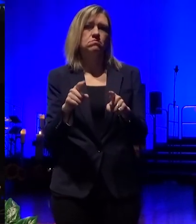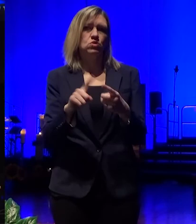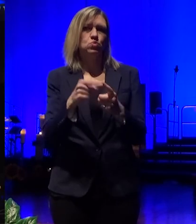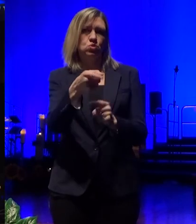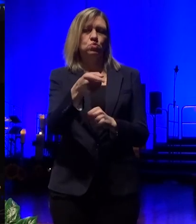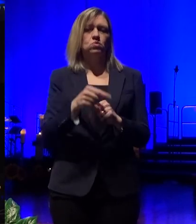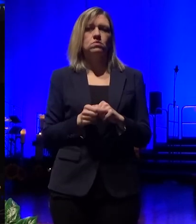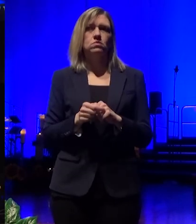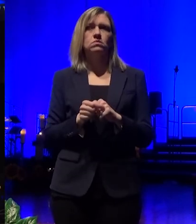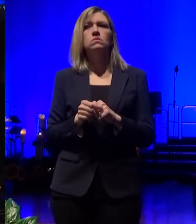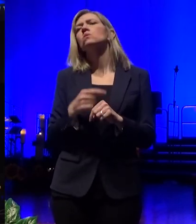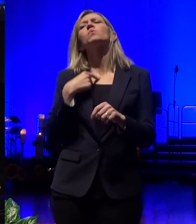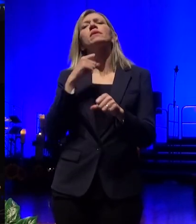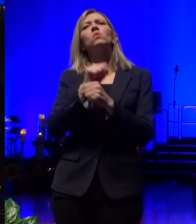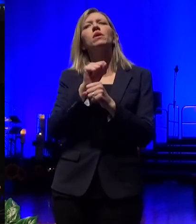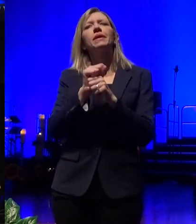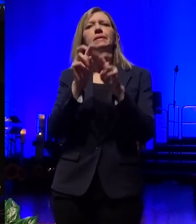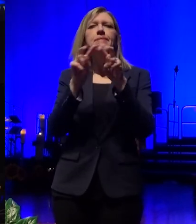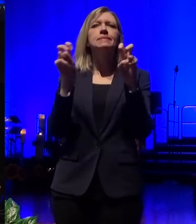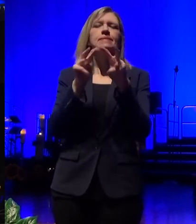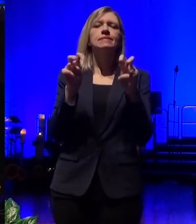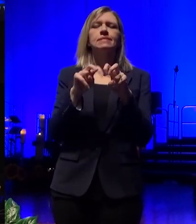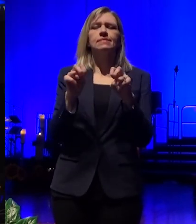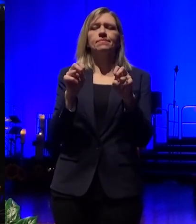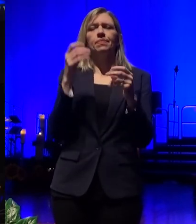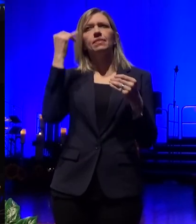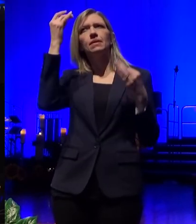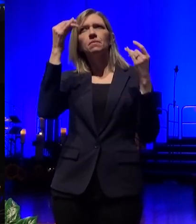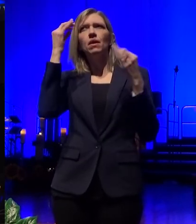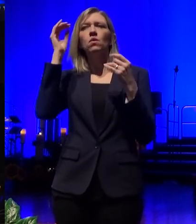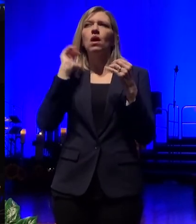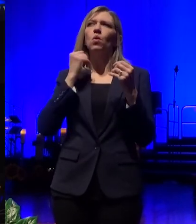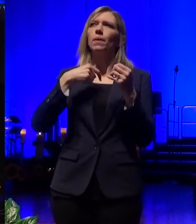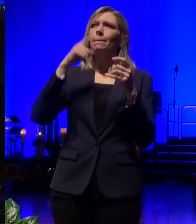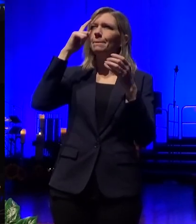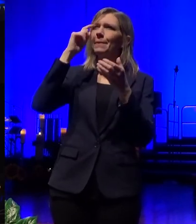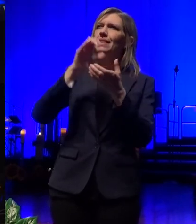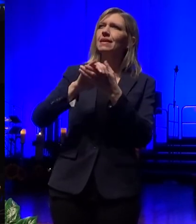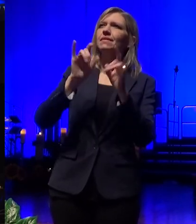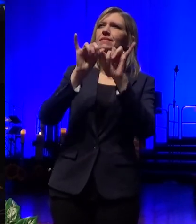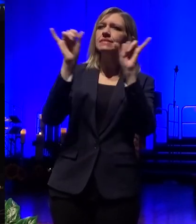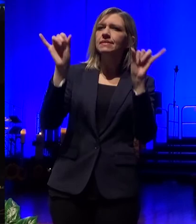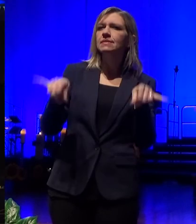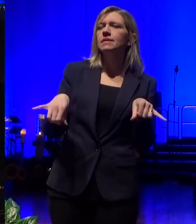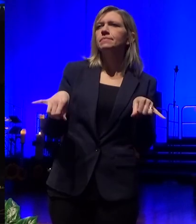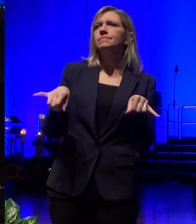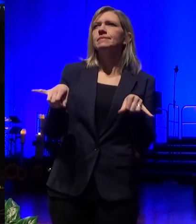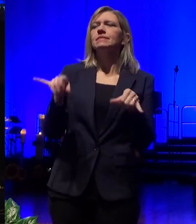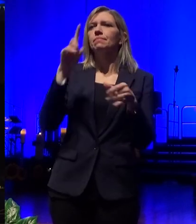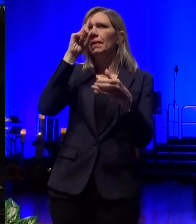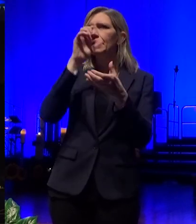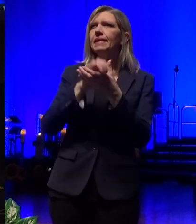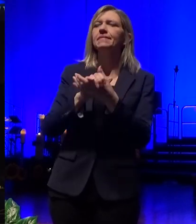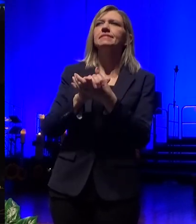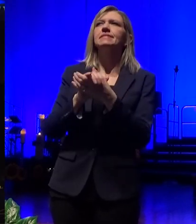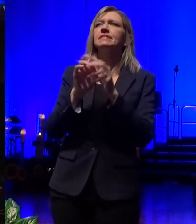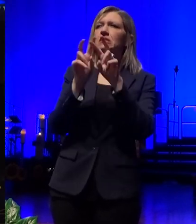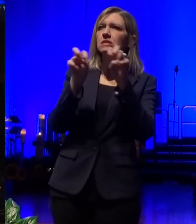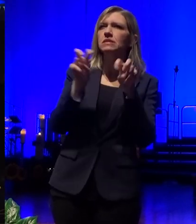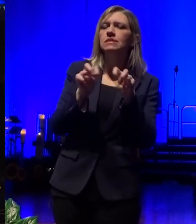we work a lot to explore our beliefs and our belief systems, which we can